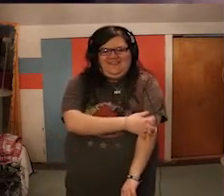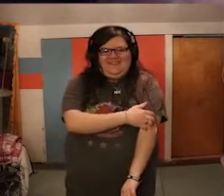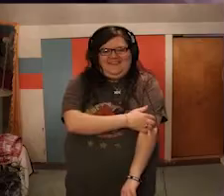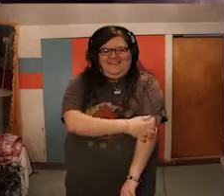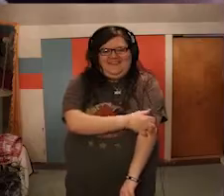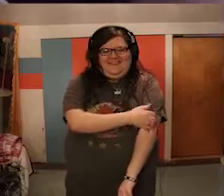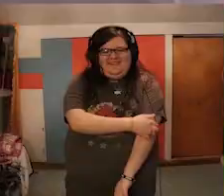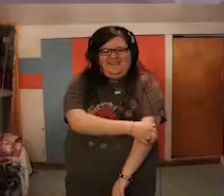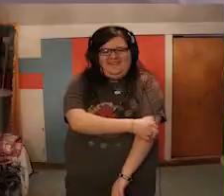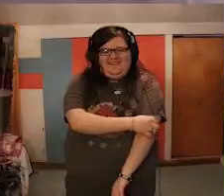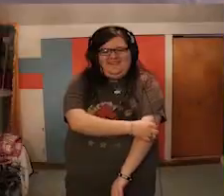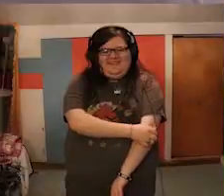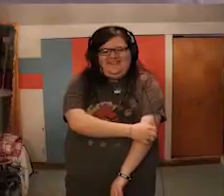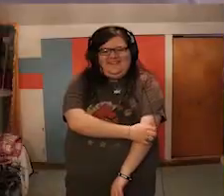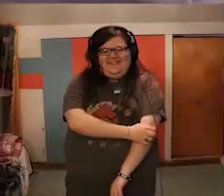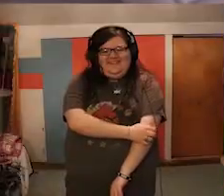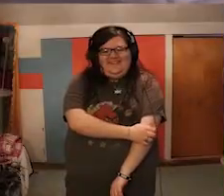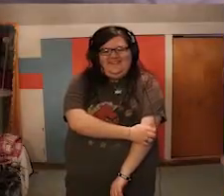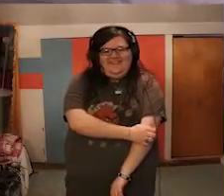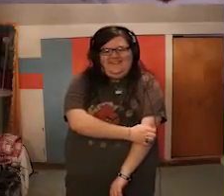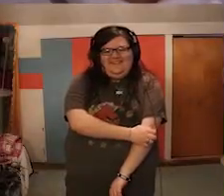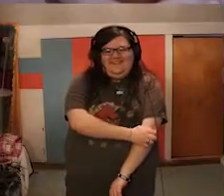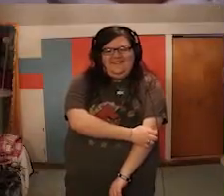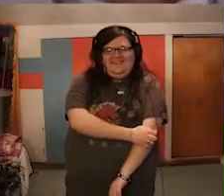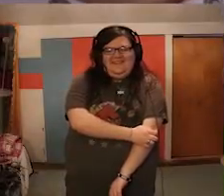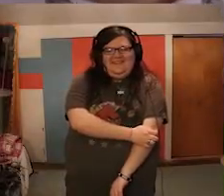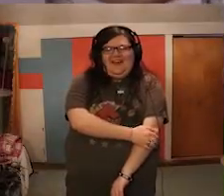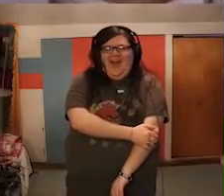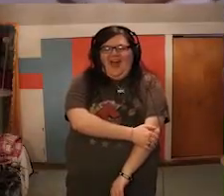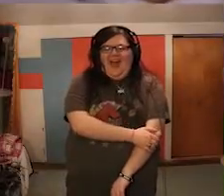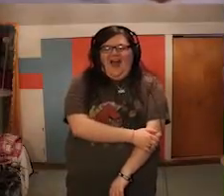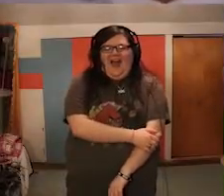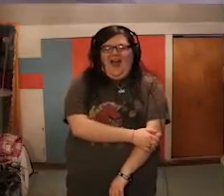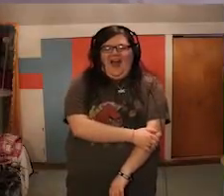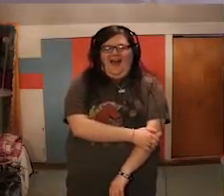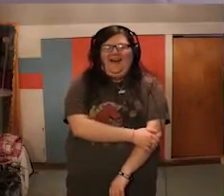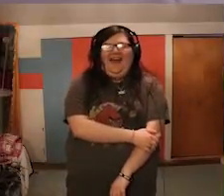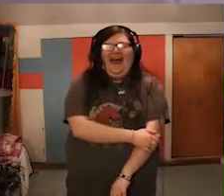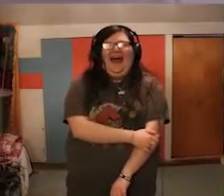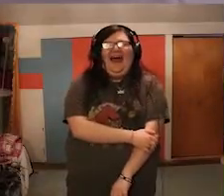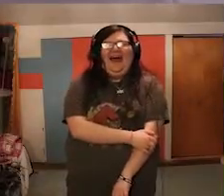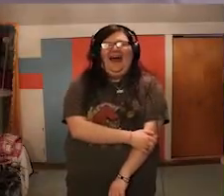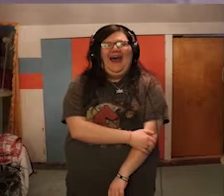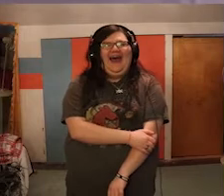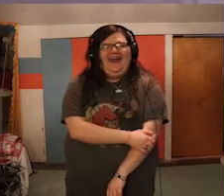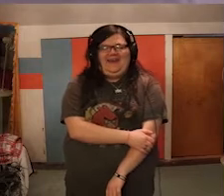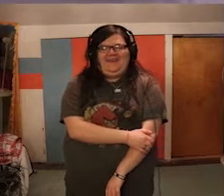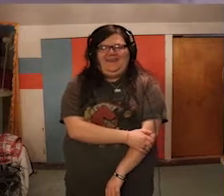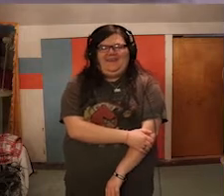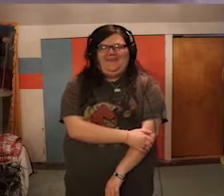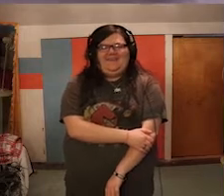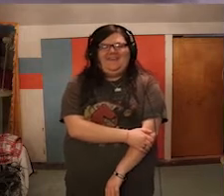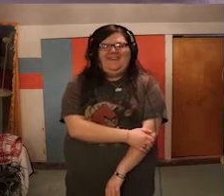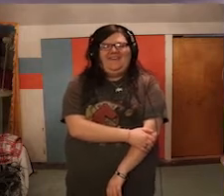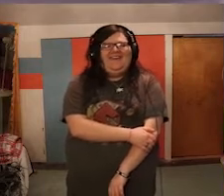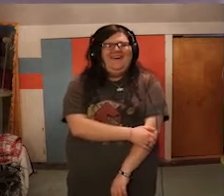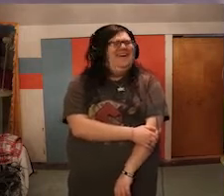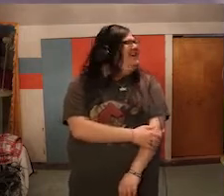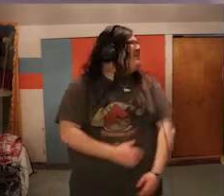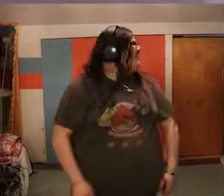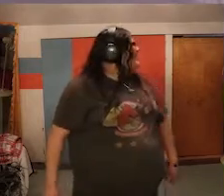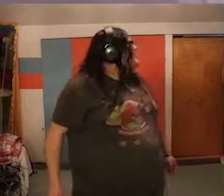What? Just stay there for a sec. Tell him it's not good enough. I mean, it's alright. What do you mean it was water? It's alright,